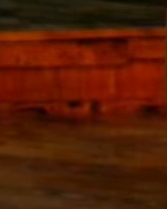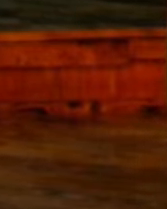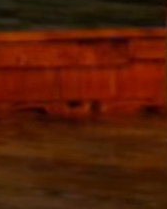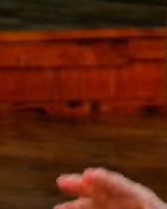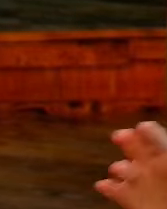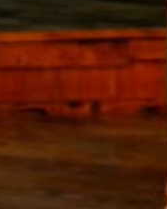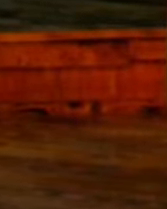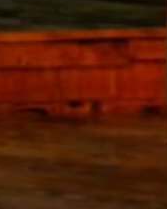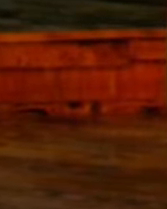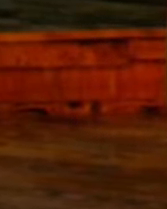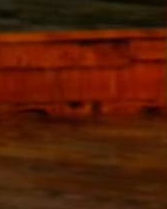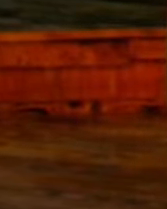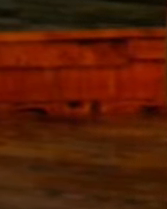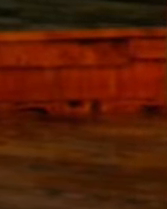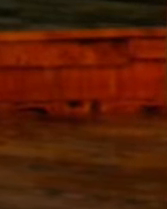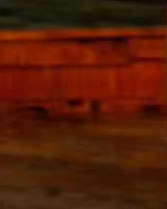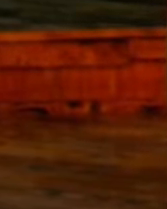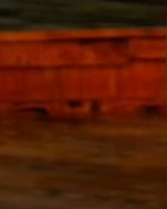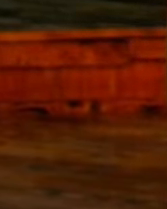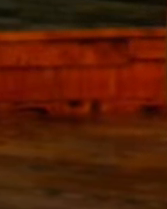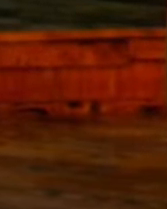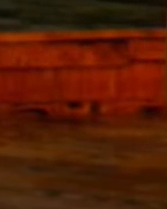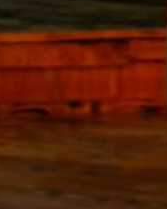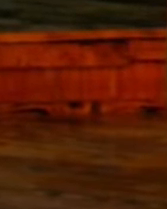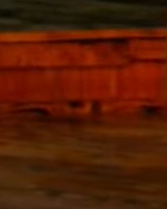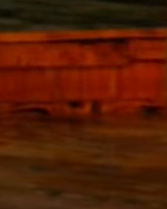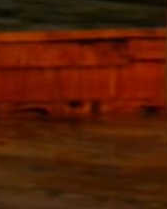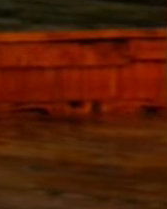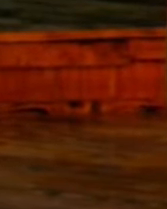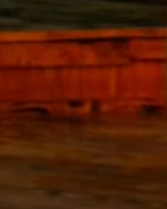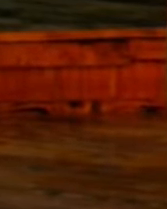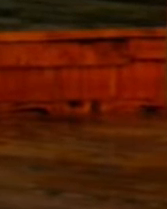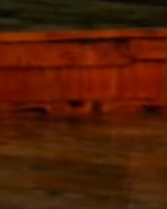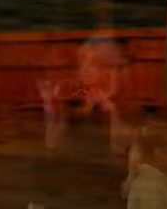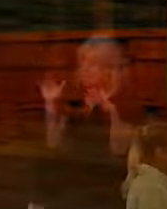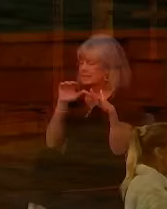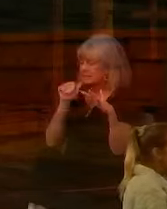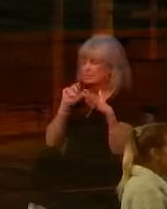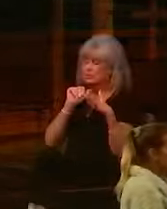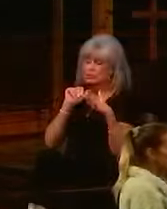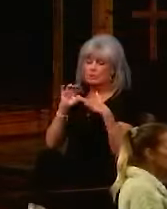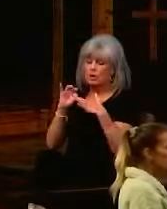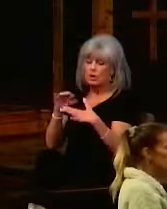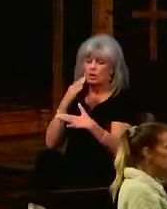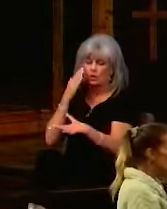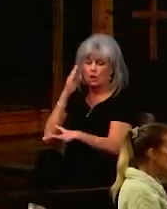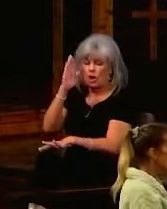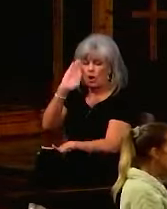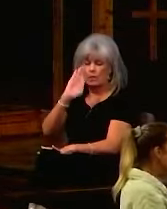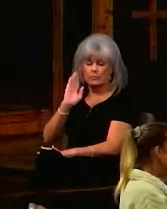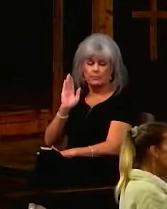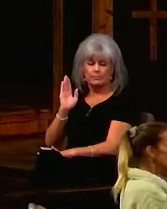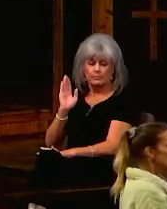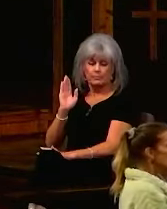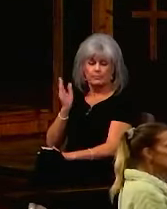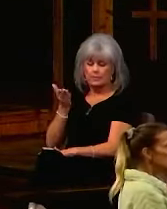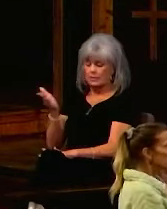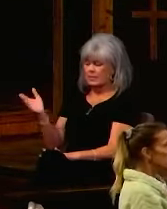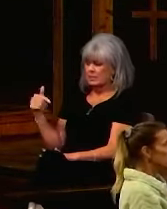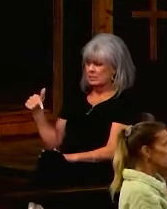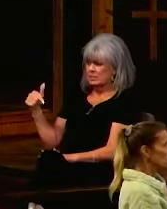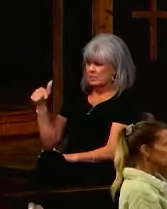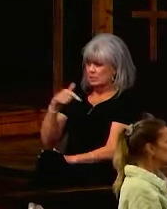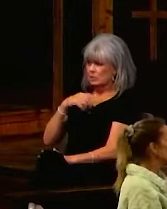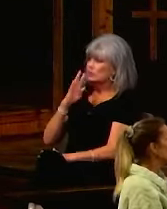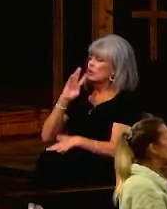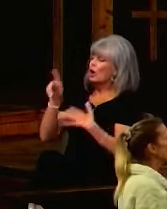wings, fairies, any of that, that's not a god. With these things that you're talking about, if we have no